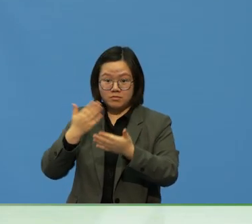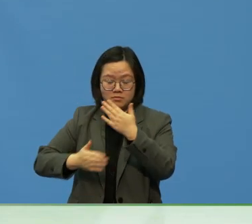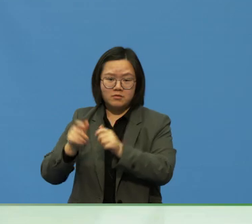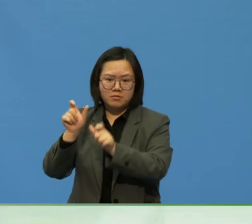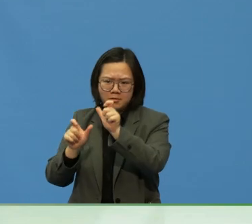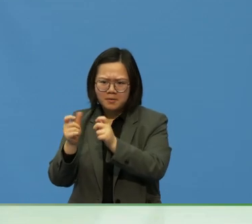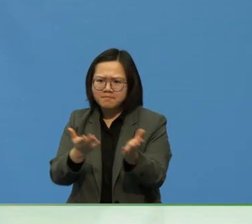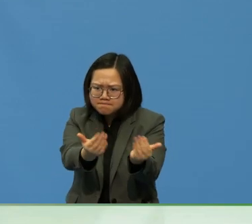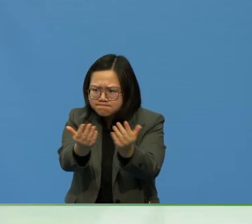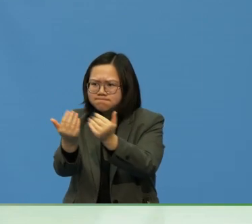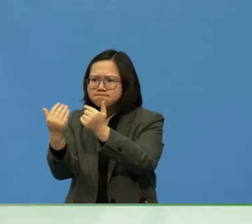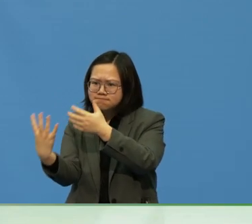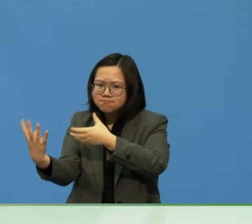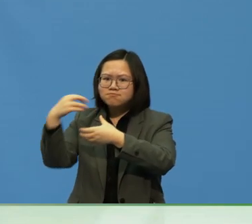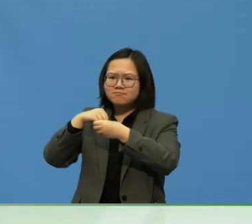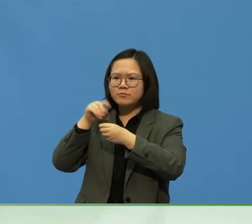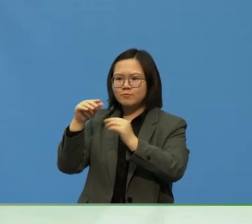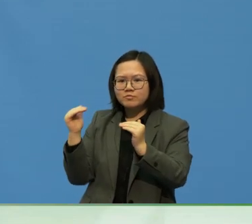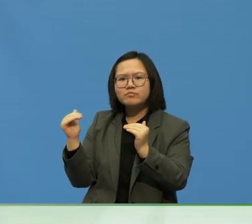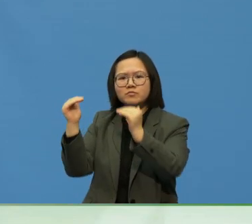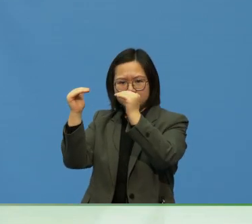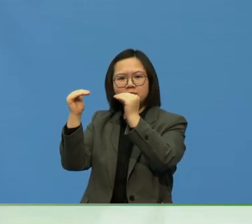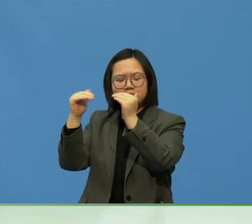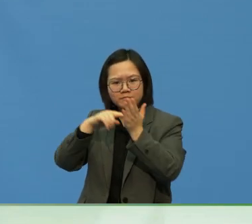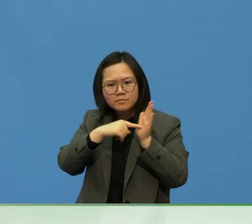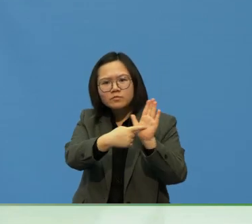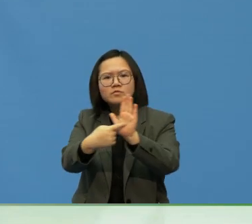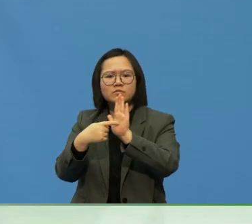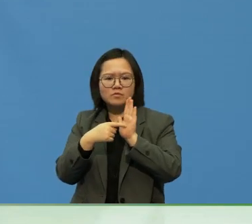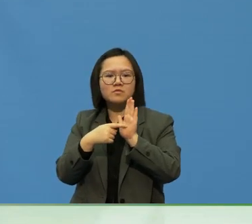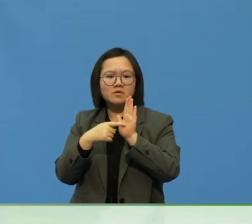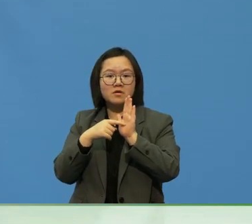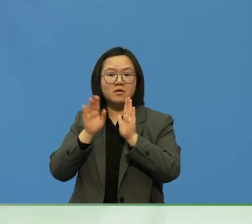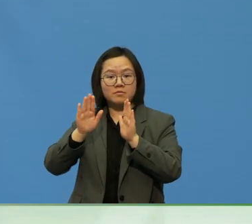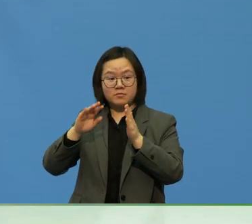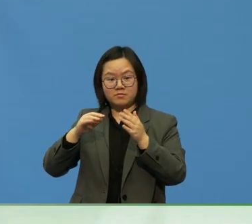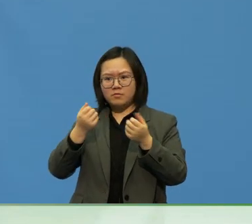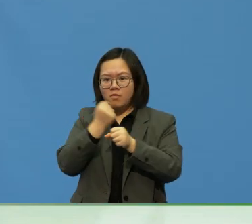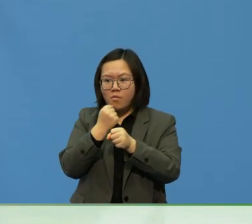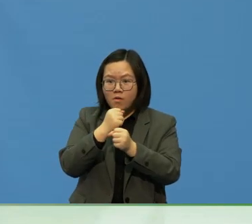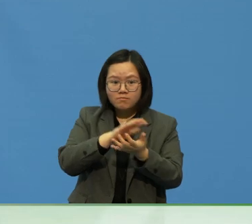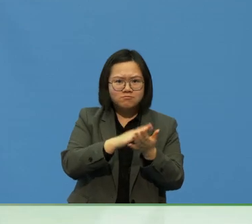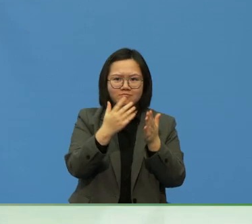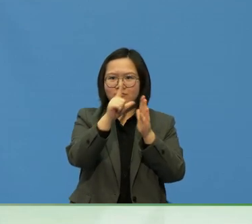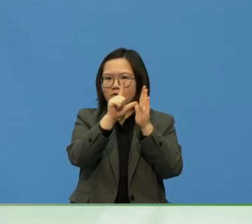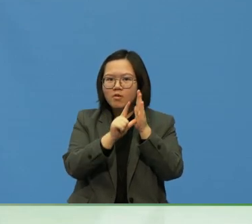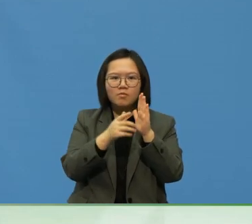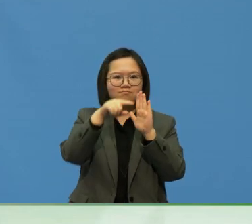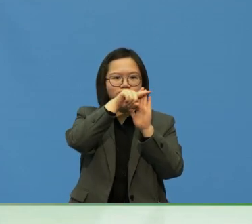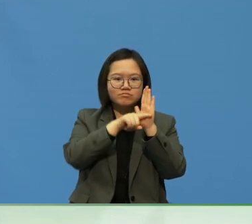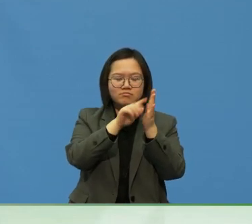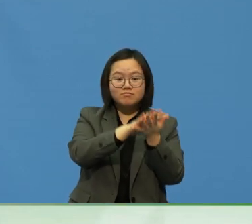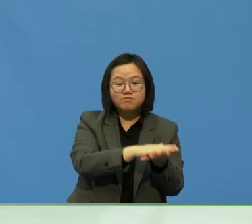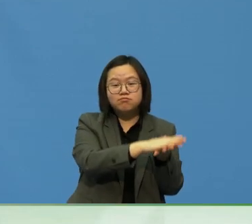their representative organizations when developing and implementing any laws and policies to implement